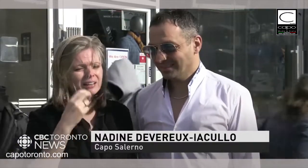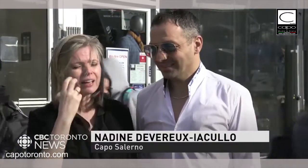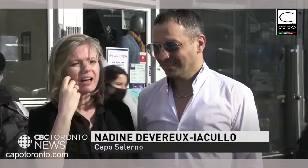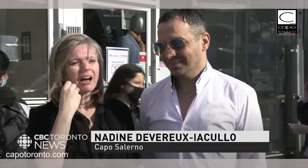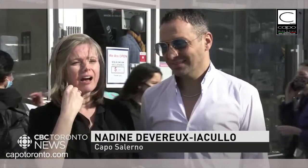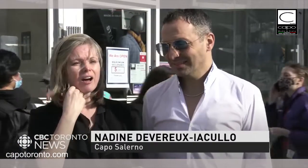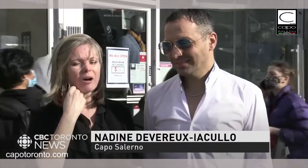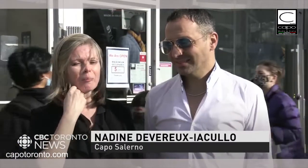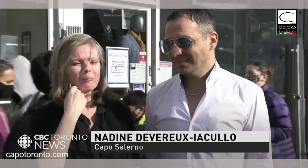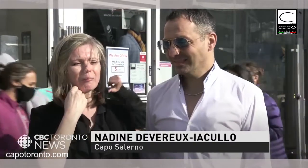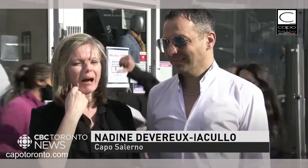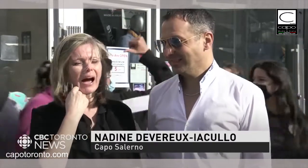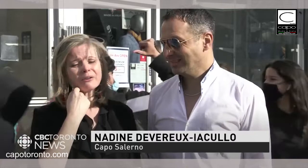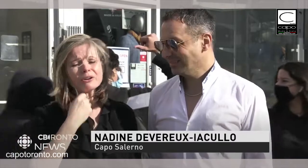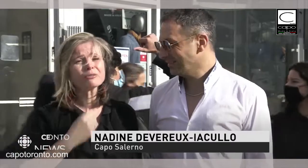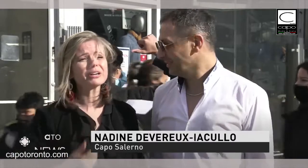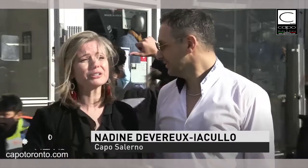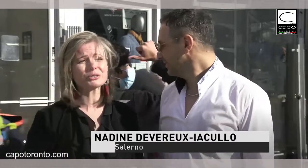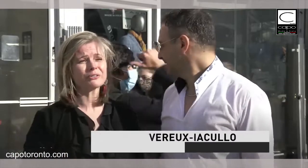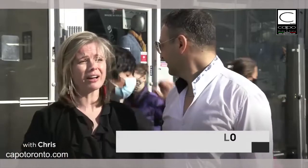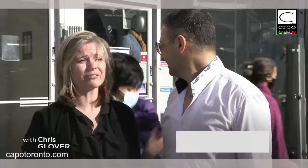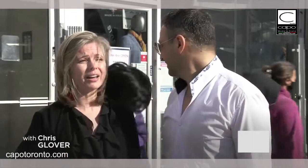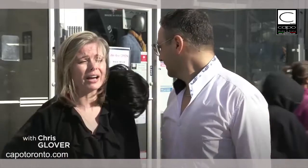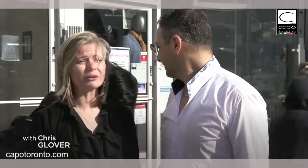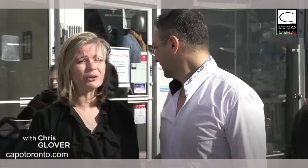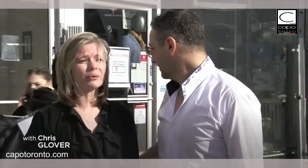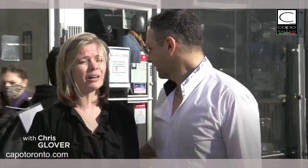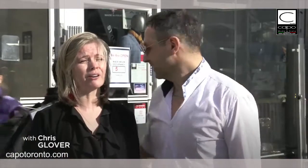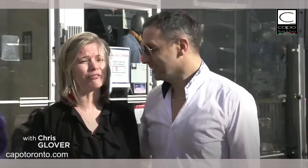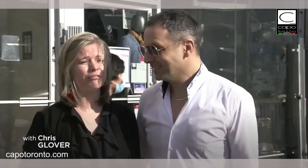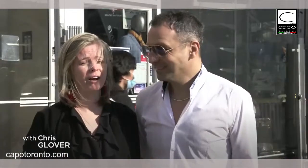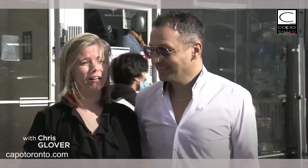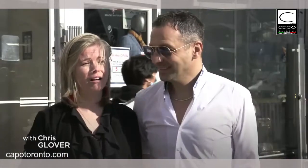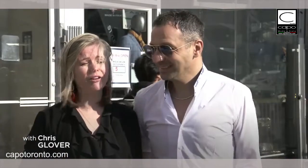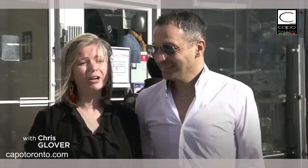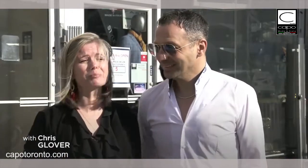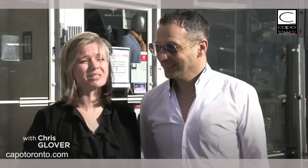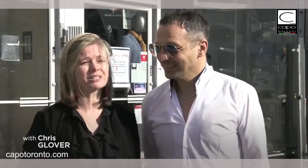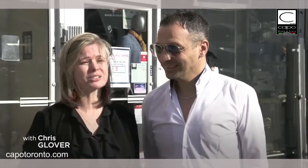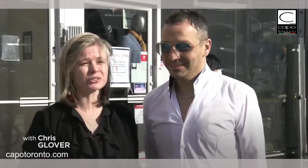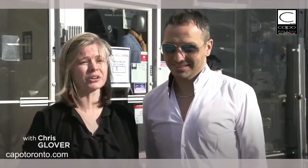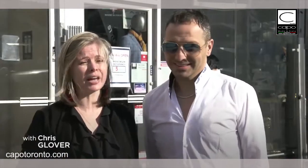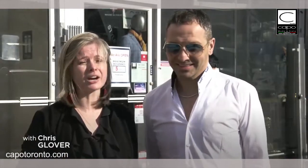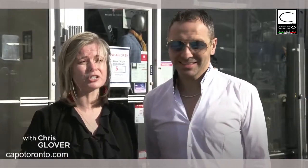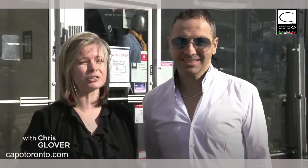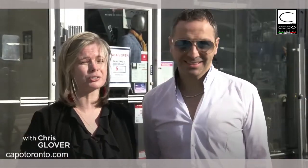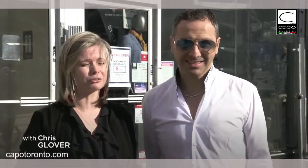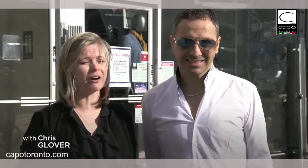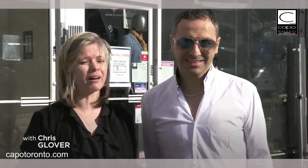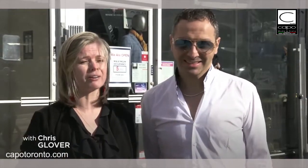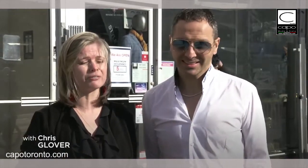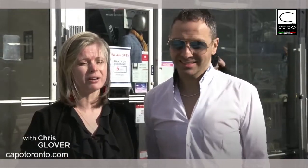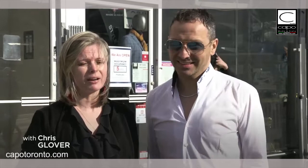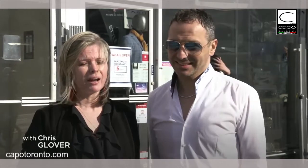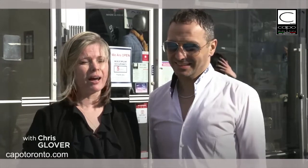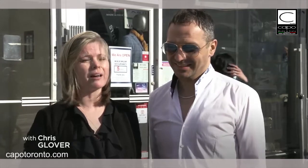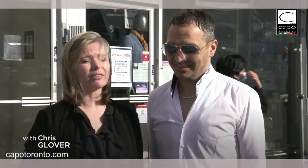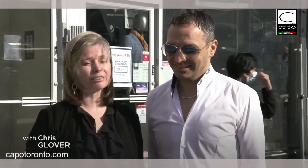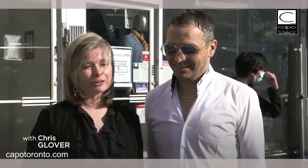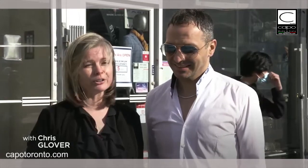again, I don't know if we're going to survive. And I don't know if a lot of businesses are going to actually survive